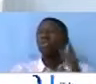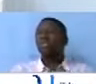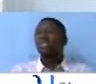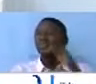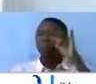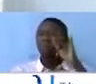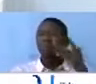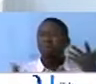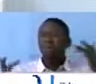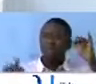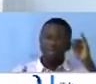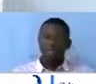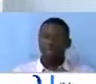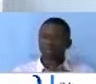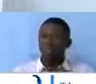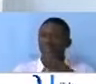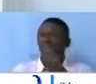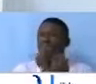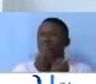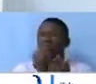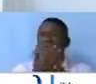Mr.